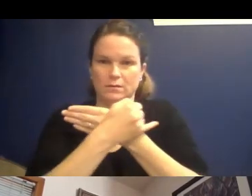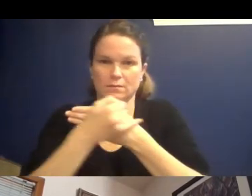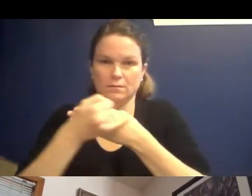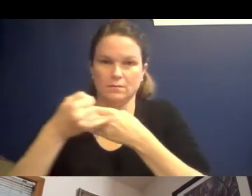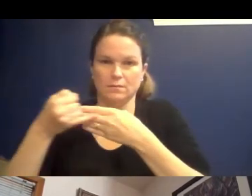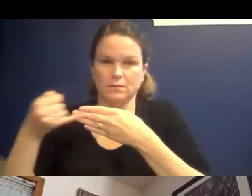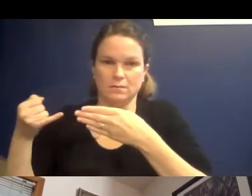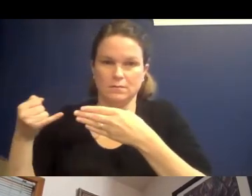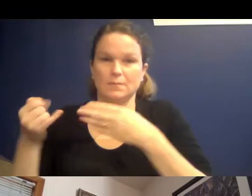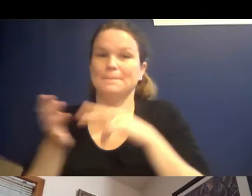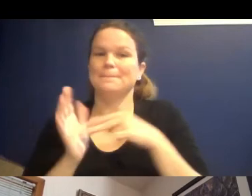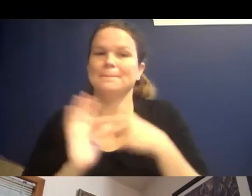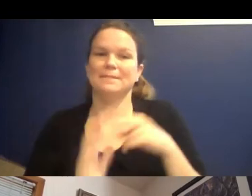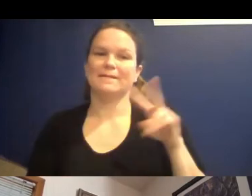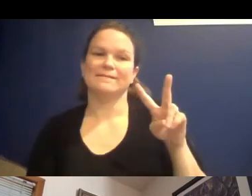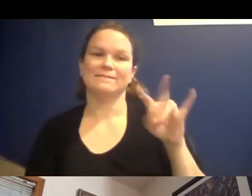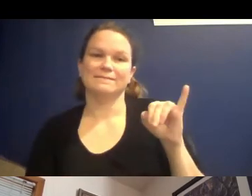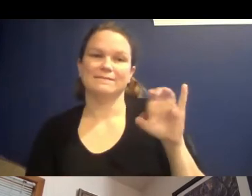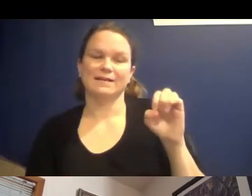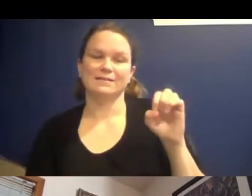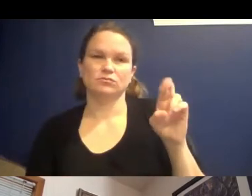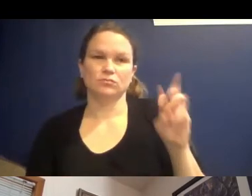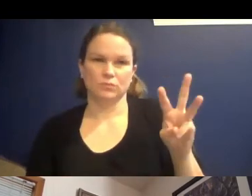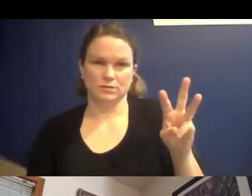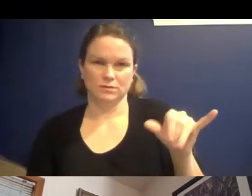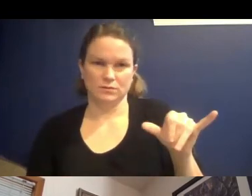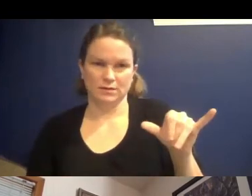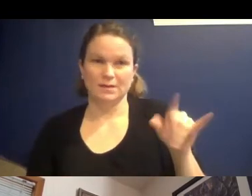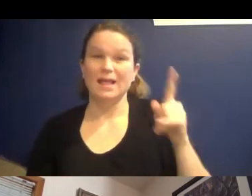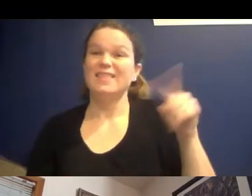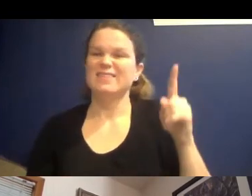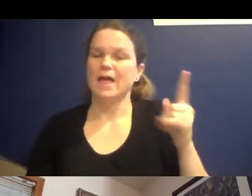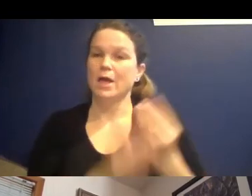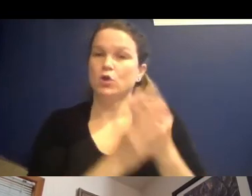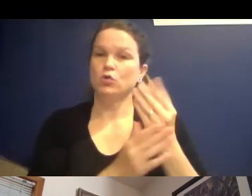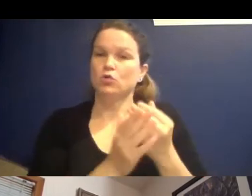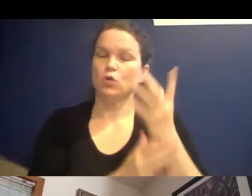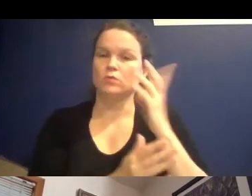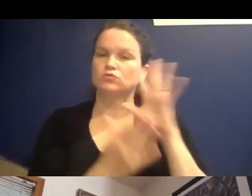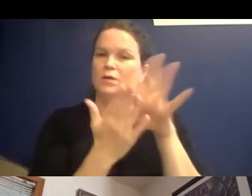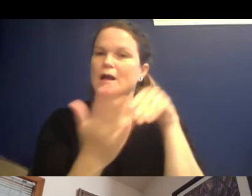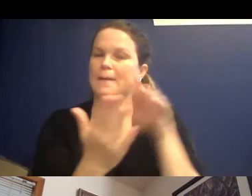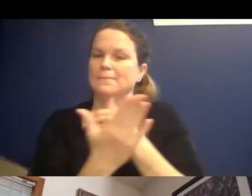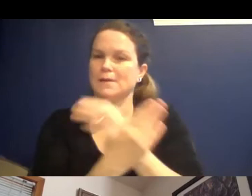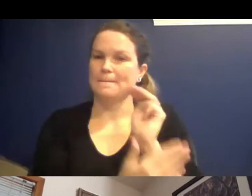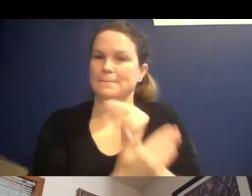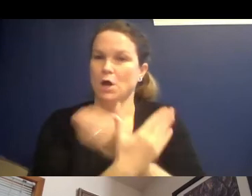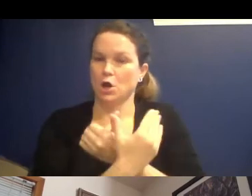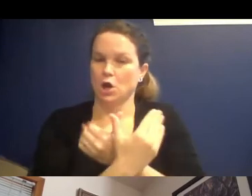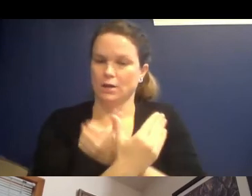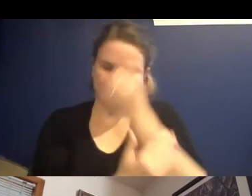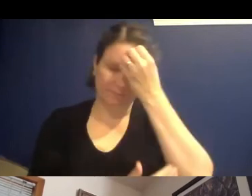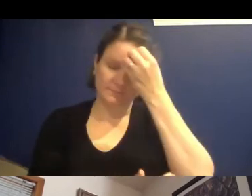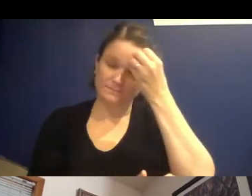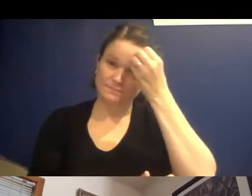it's a viceroy. Viceroys evolved to mimic monarchs to avoid predators. That's because if a